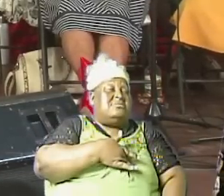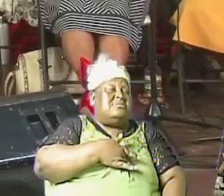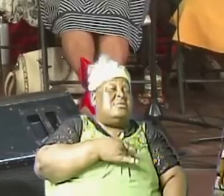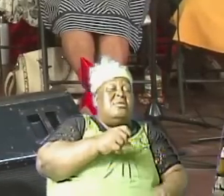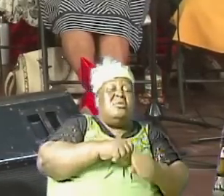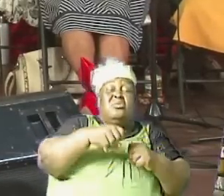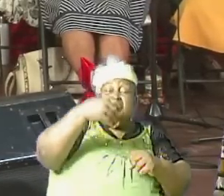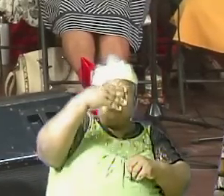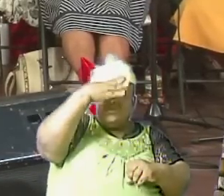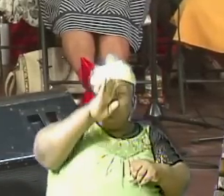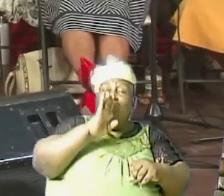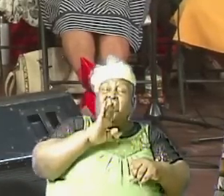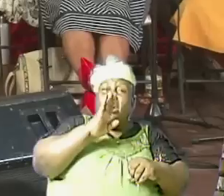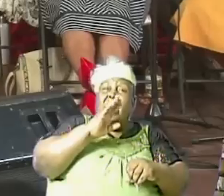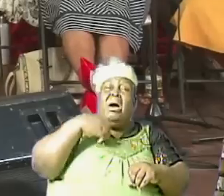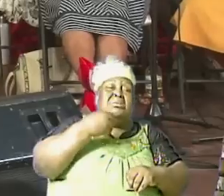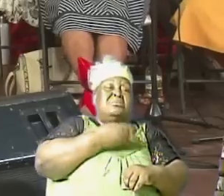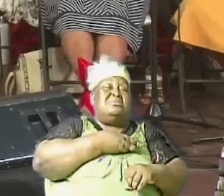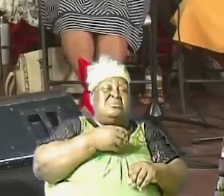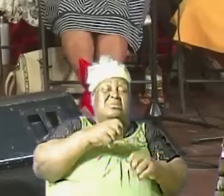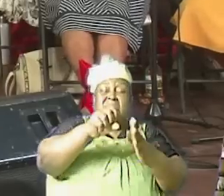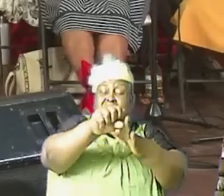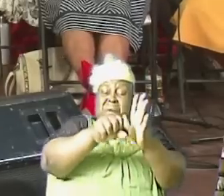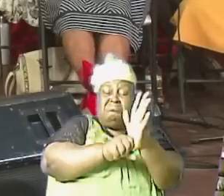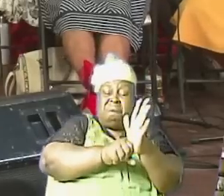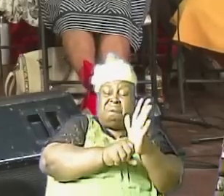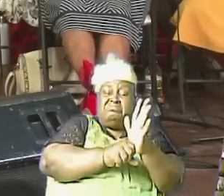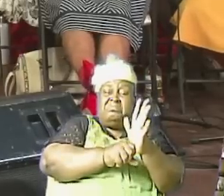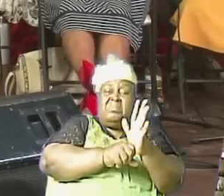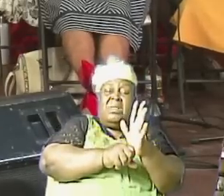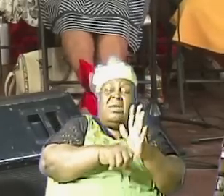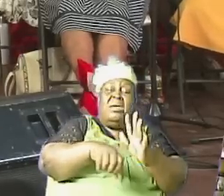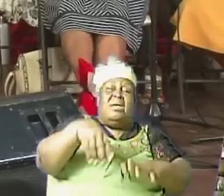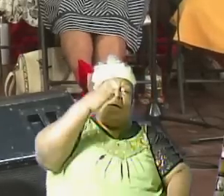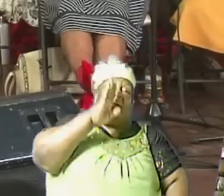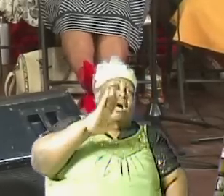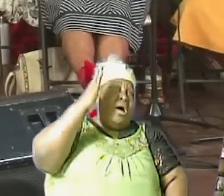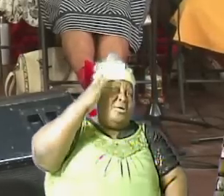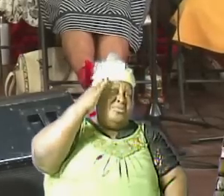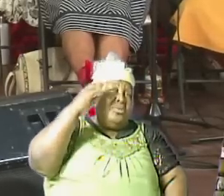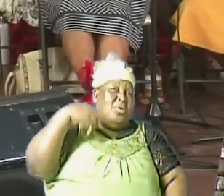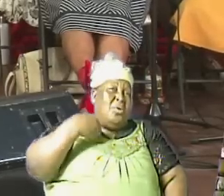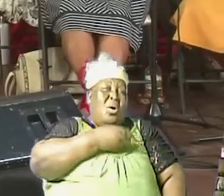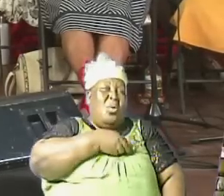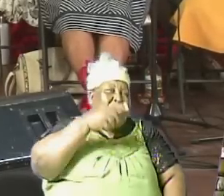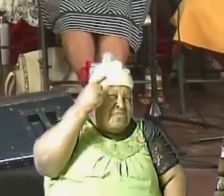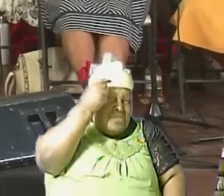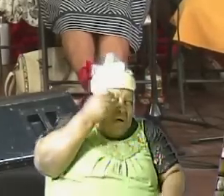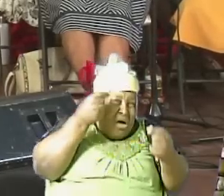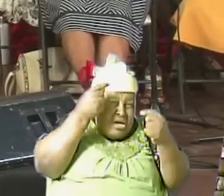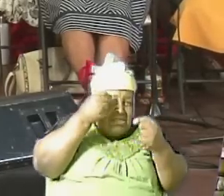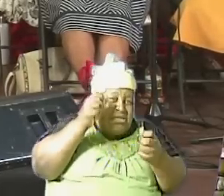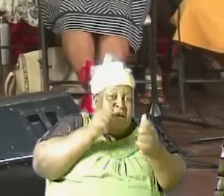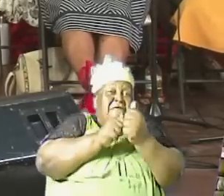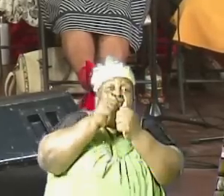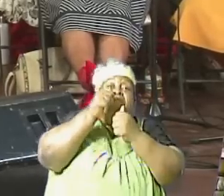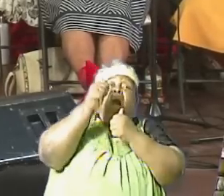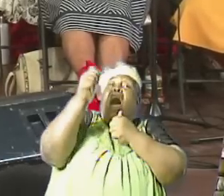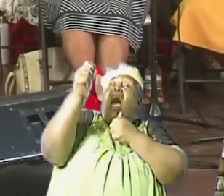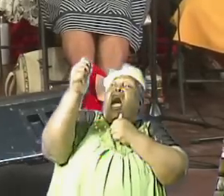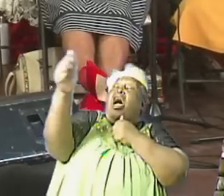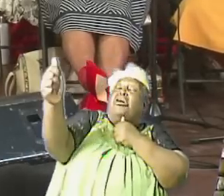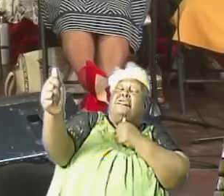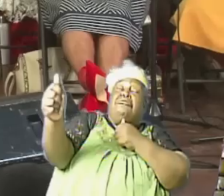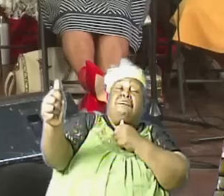heart. So God knows. The scripture said he knows our thoughts